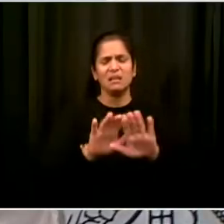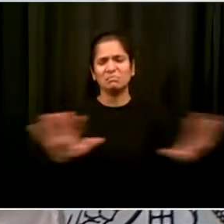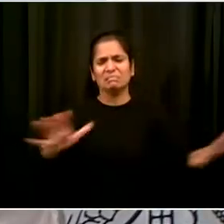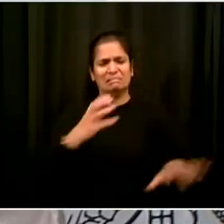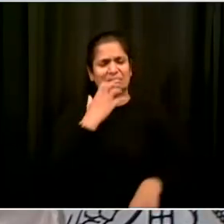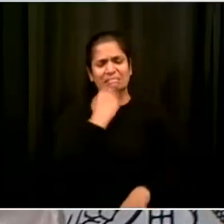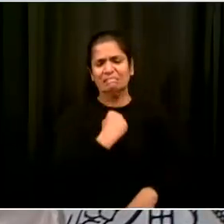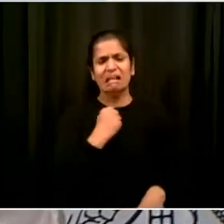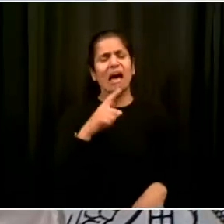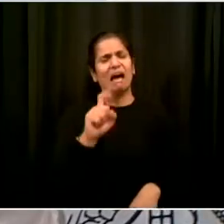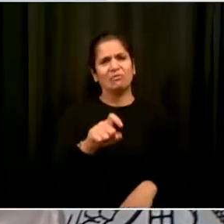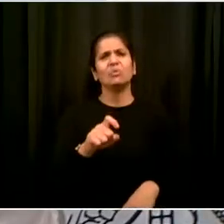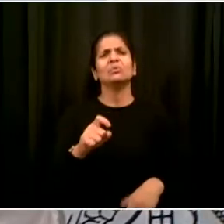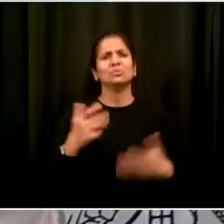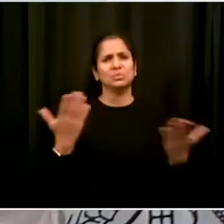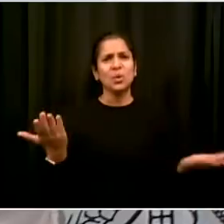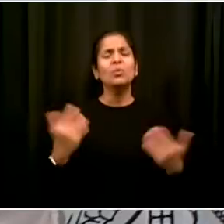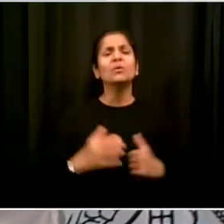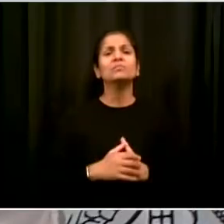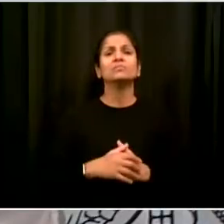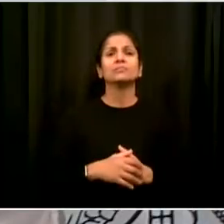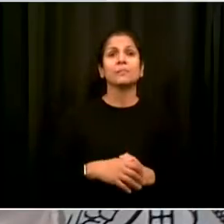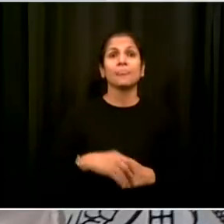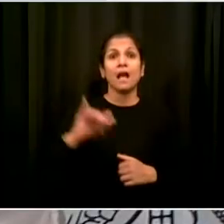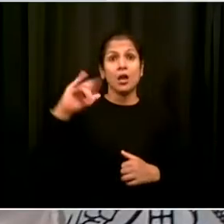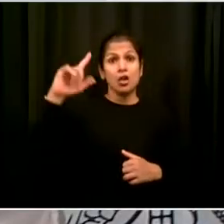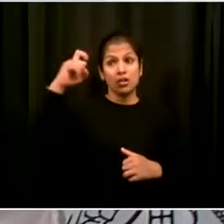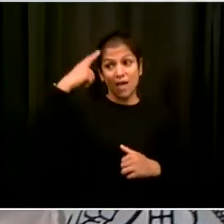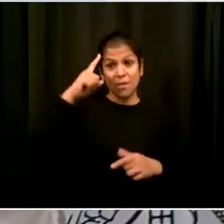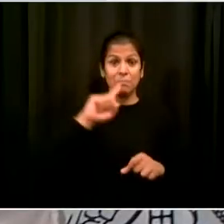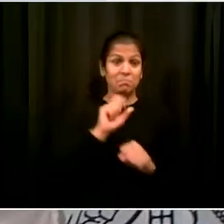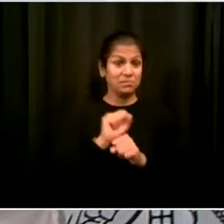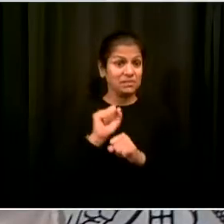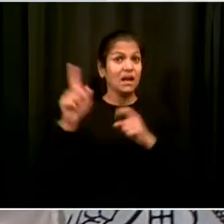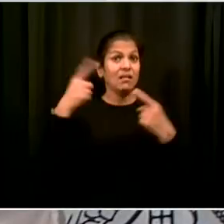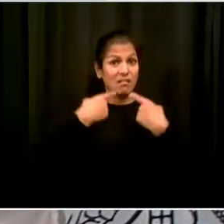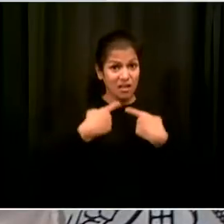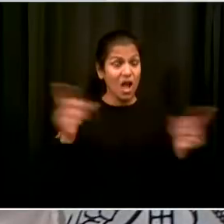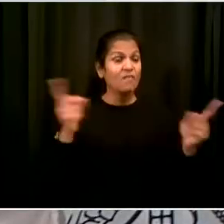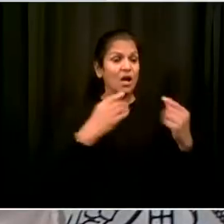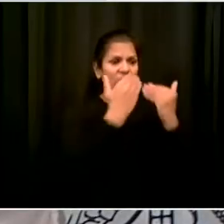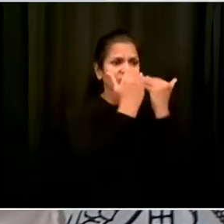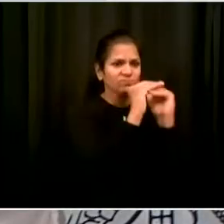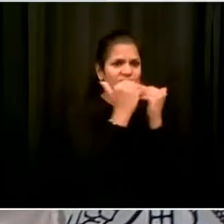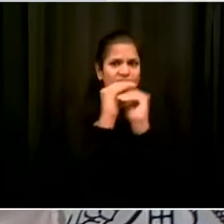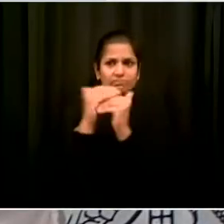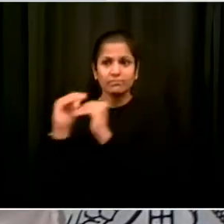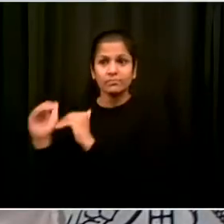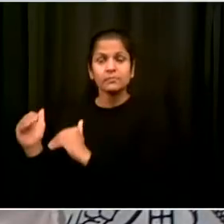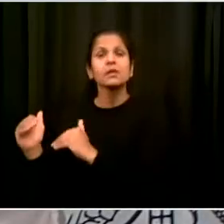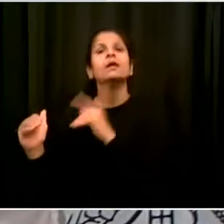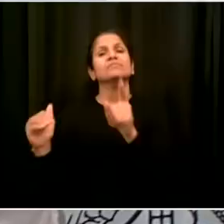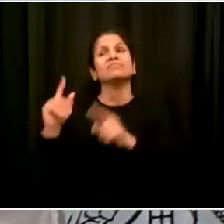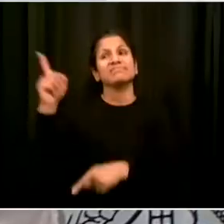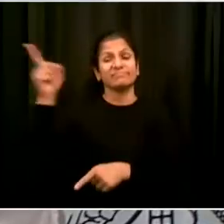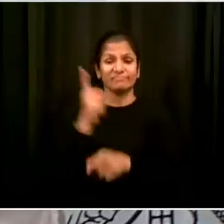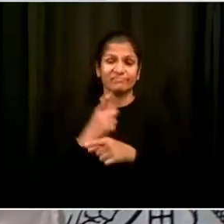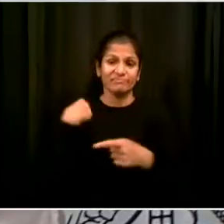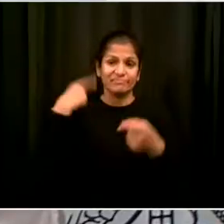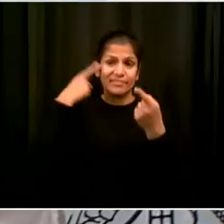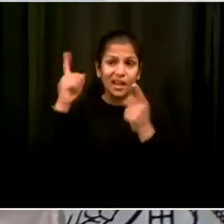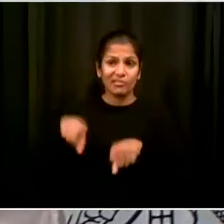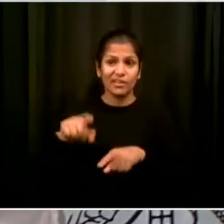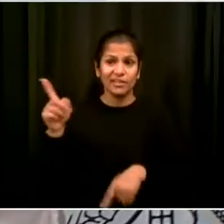support him 100% because we have to protect against the worst. The worst is the vaccine just